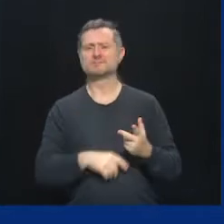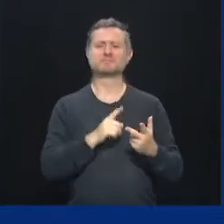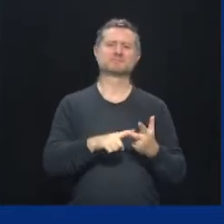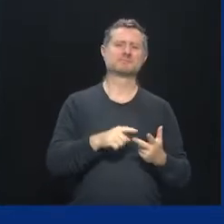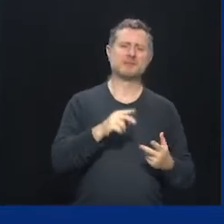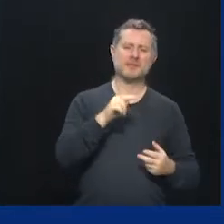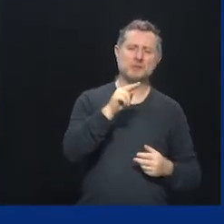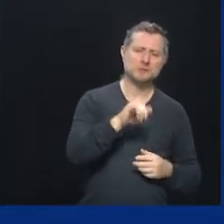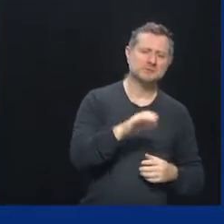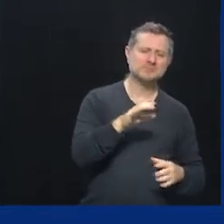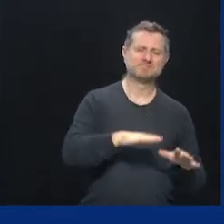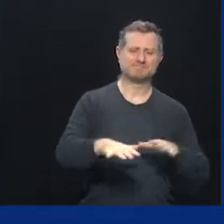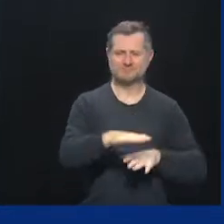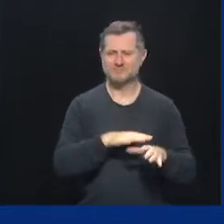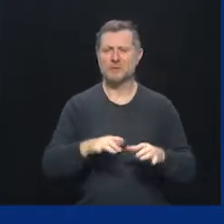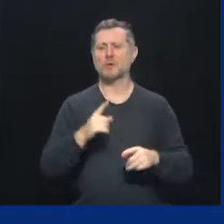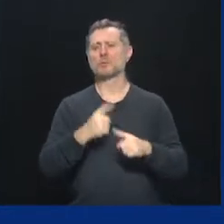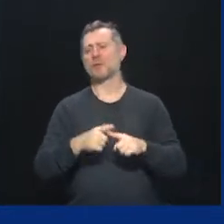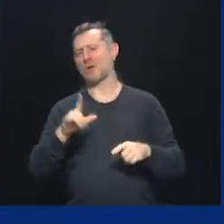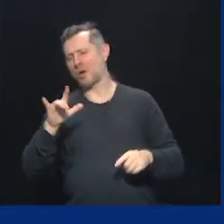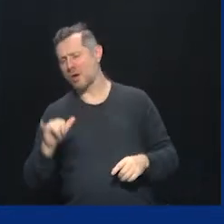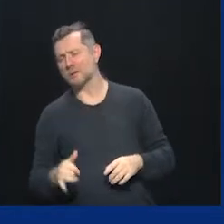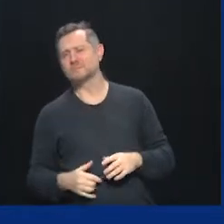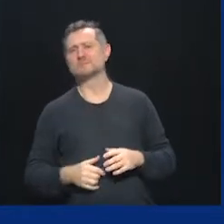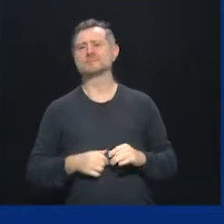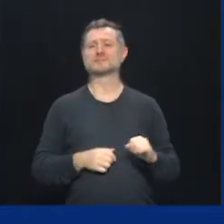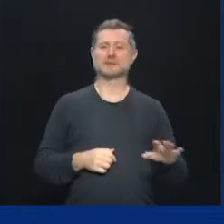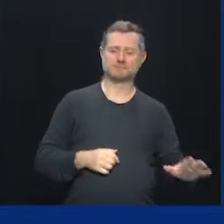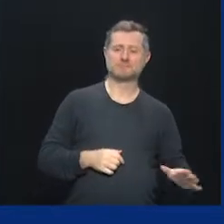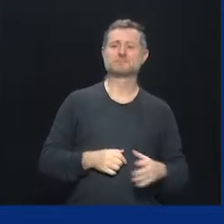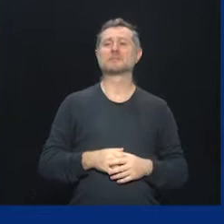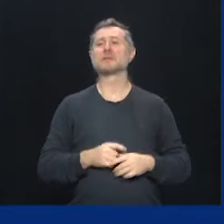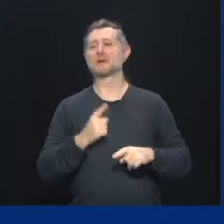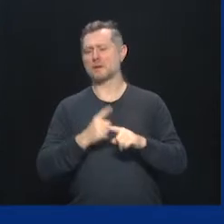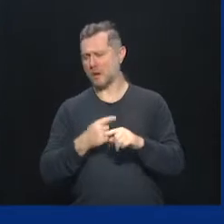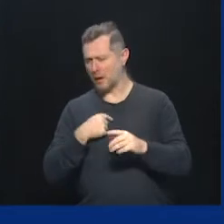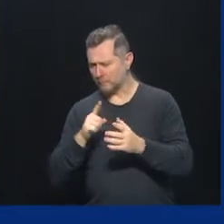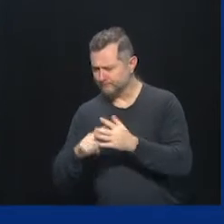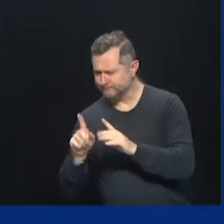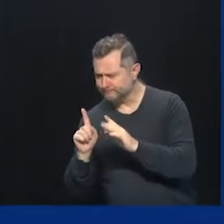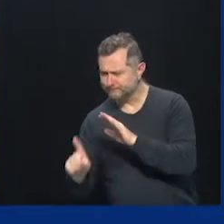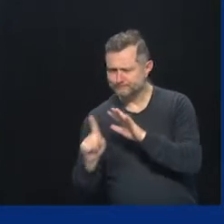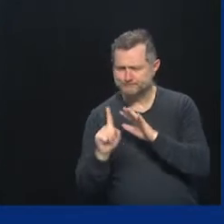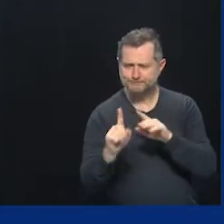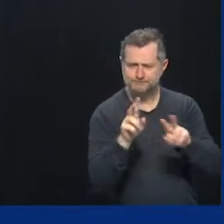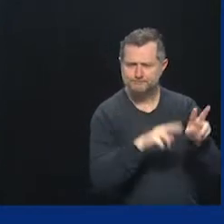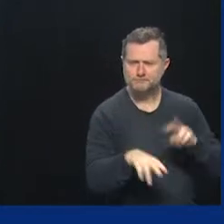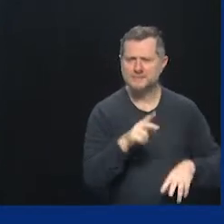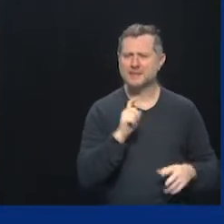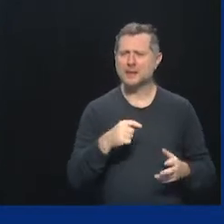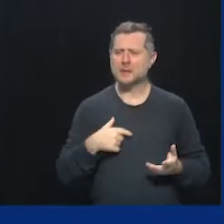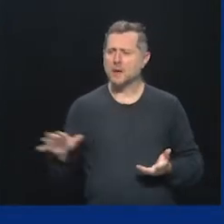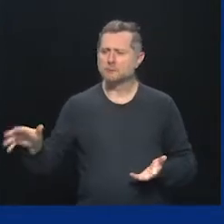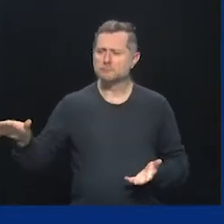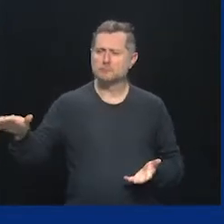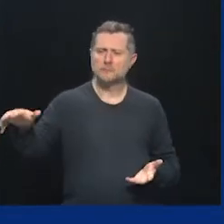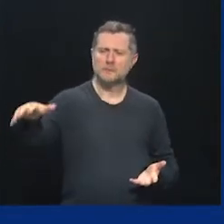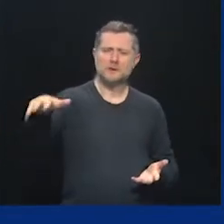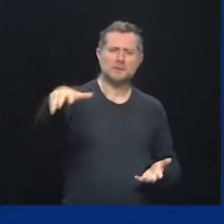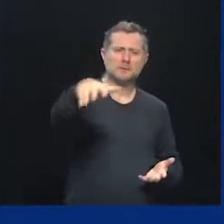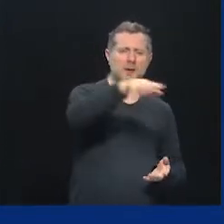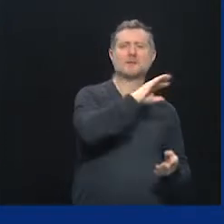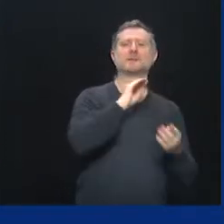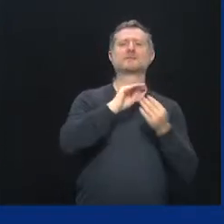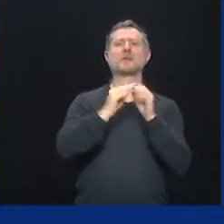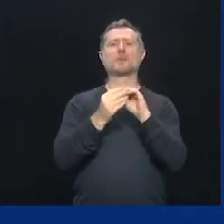Island. They're embedded to do damage assessments. We actually need real numbers to submit to the federal government. To meet the threshold of